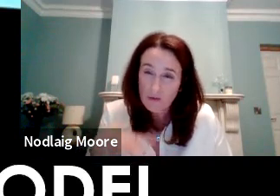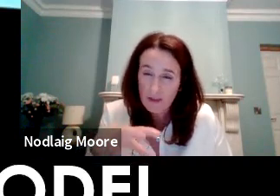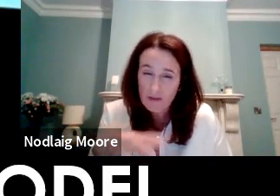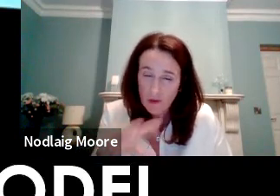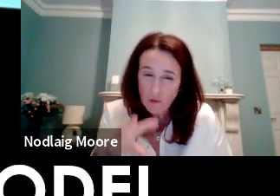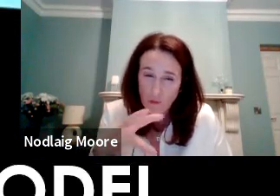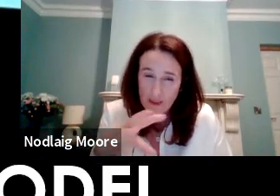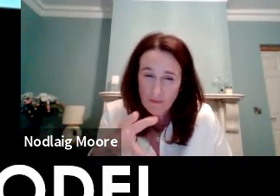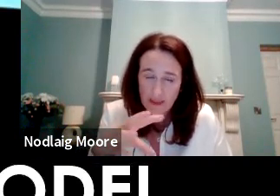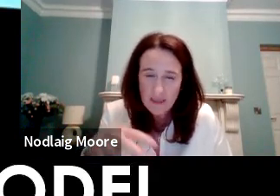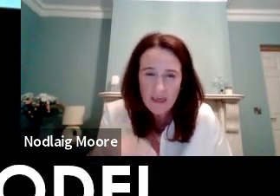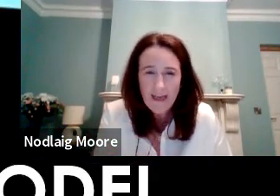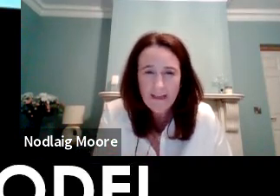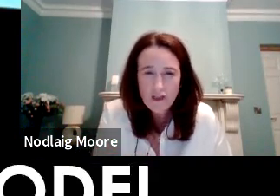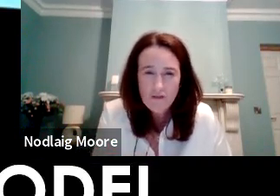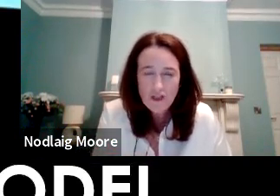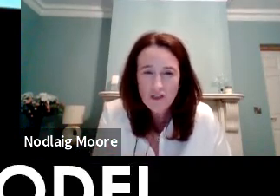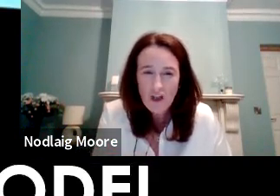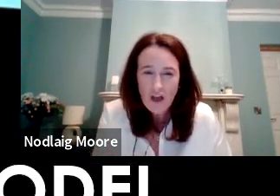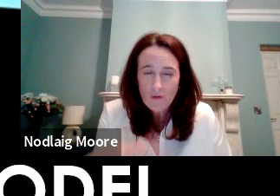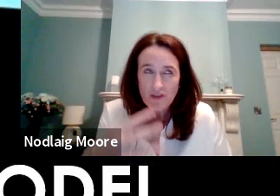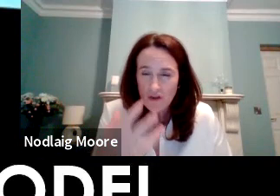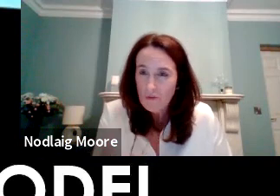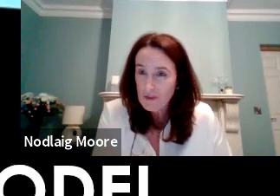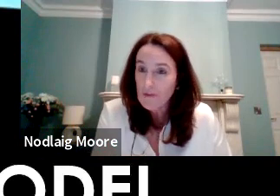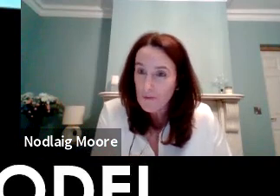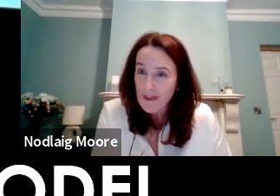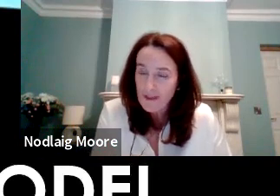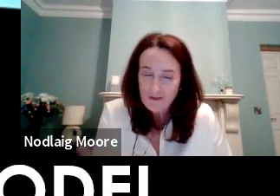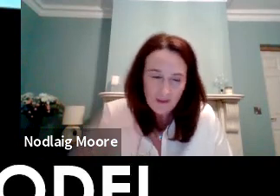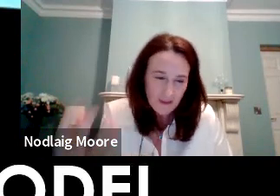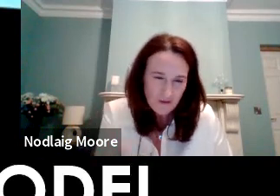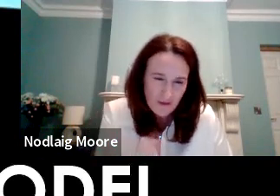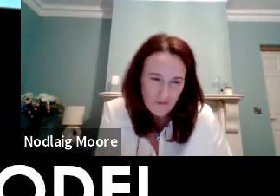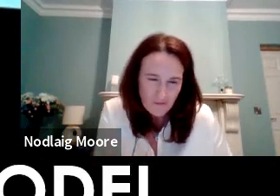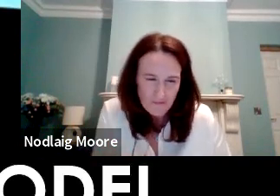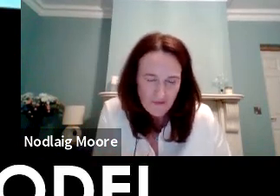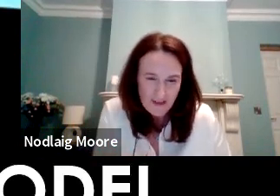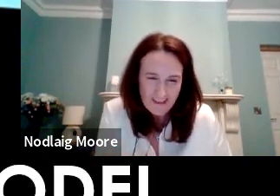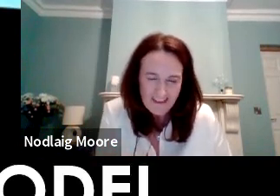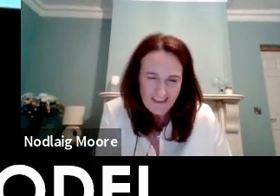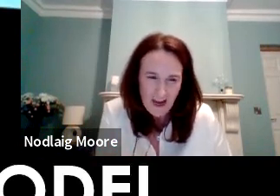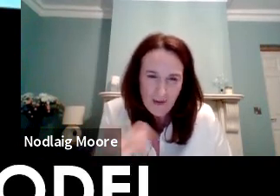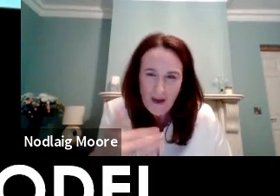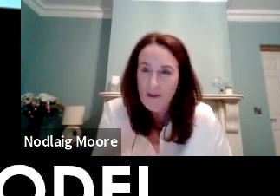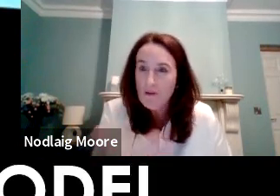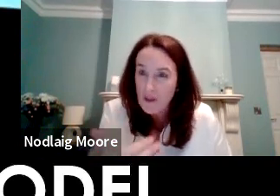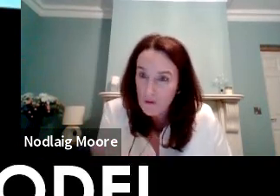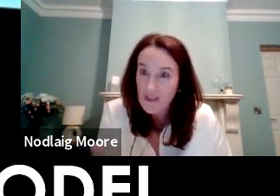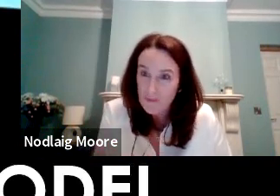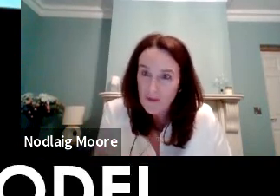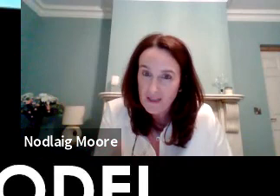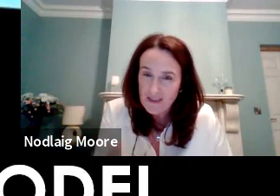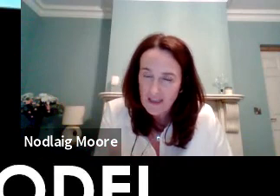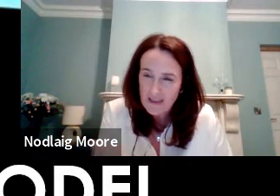was a kind of a group CBT intervention, which is always a lovely way as well, because you have that, I'm not the only